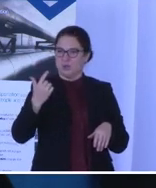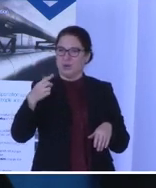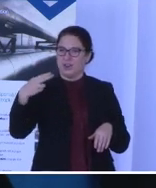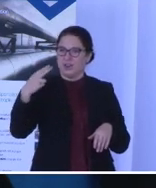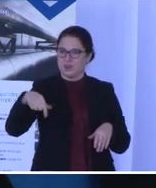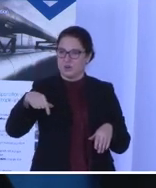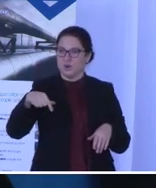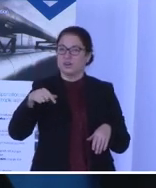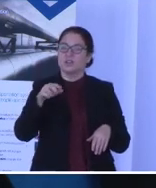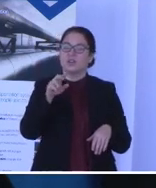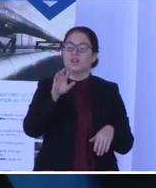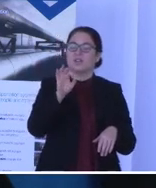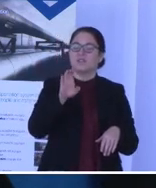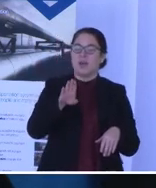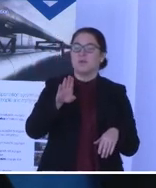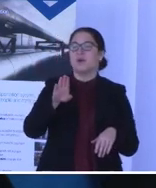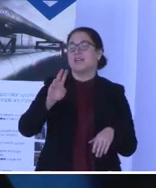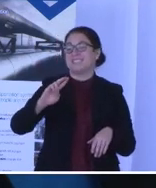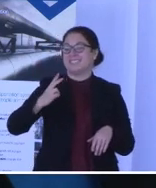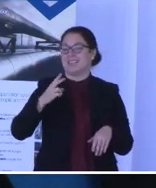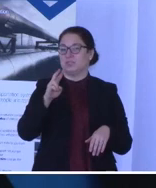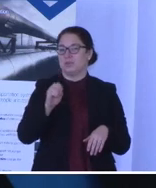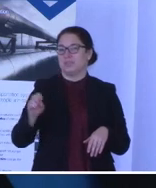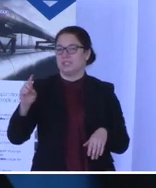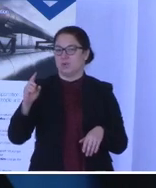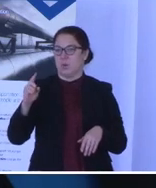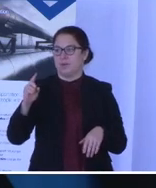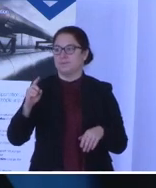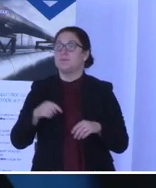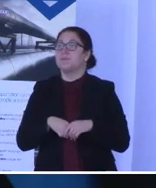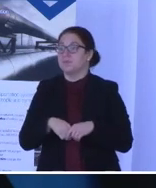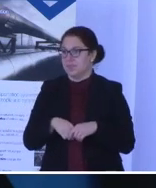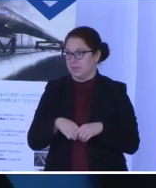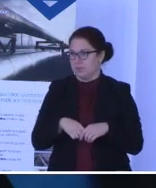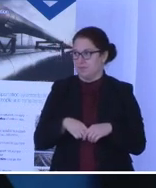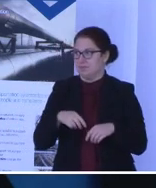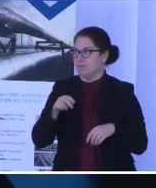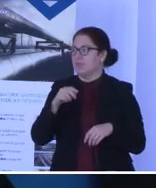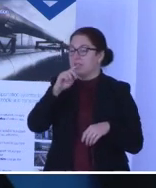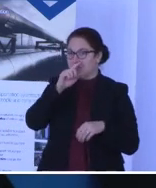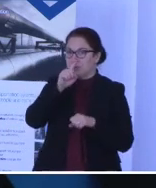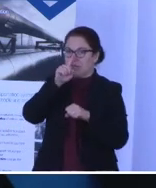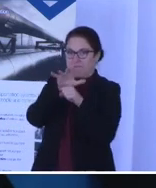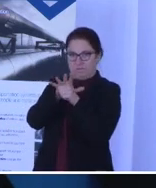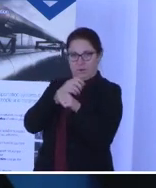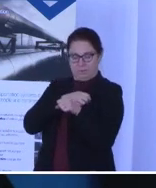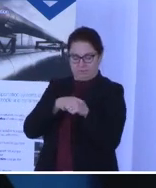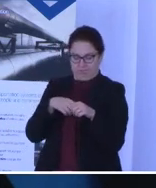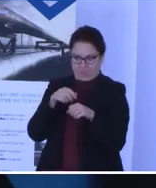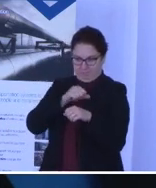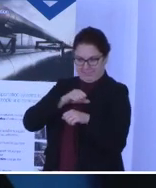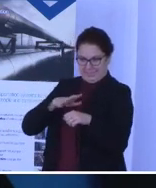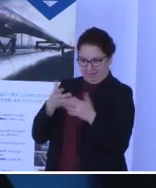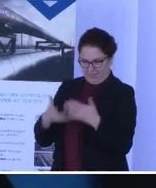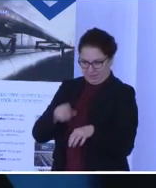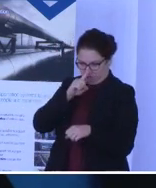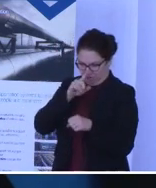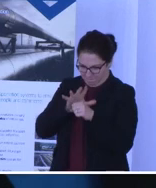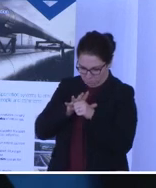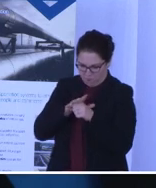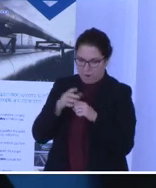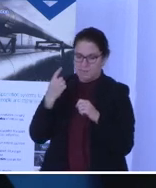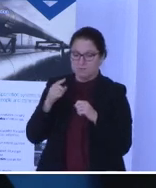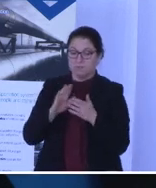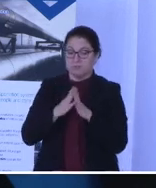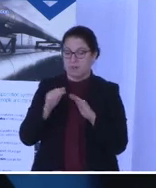February 2nd, 2001, literally hours after he was confirmed by the Senate to be our Secretary. He has a long, distinguished career in both